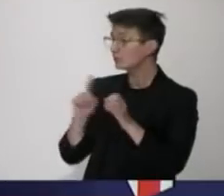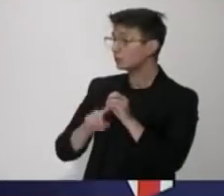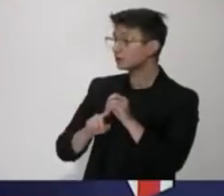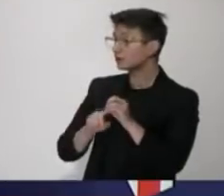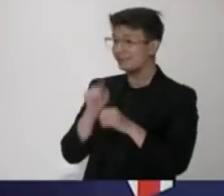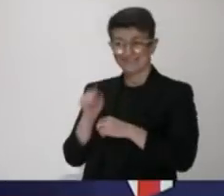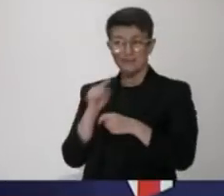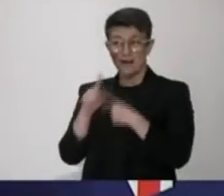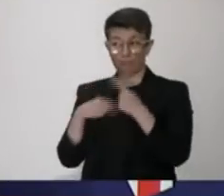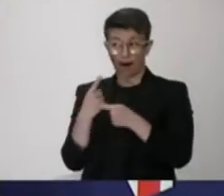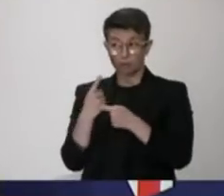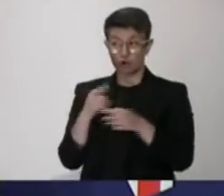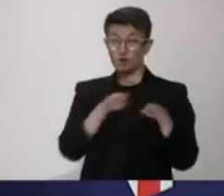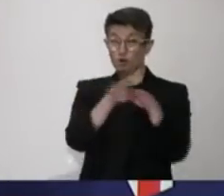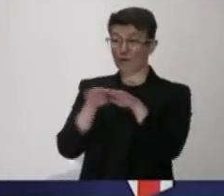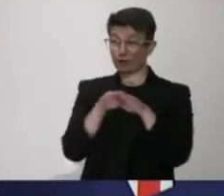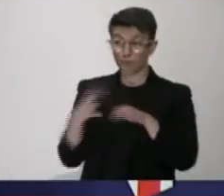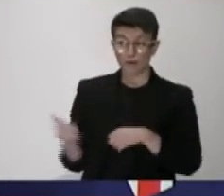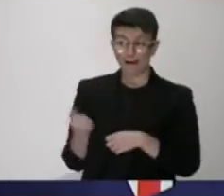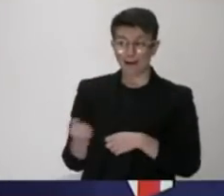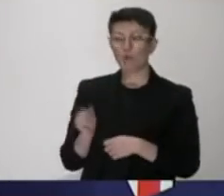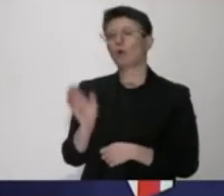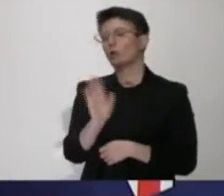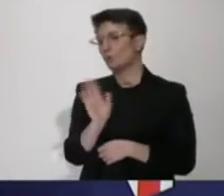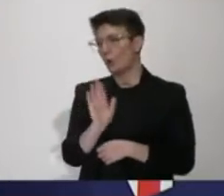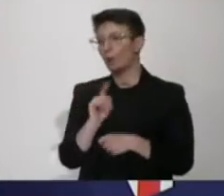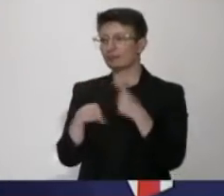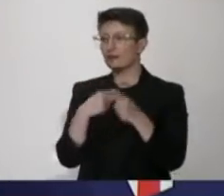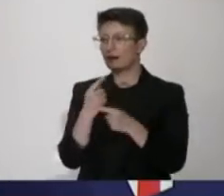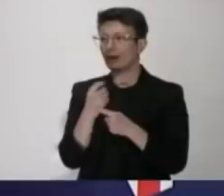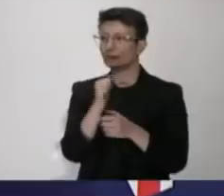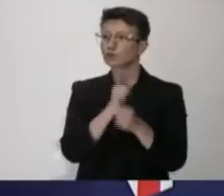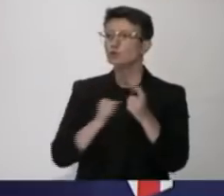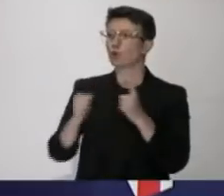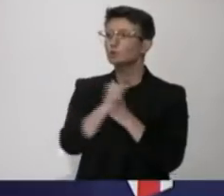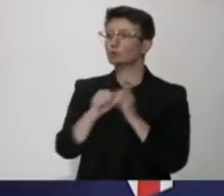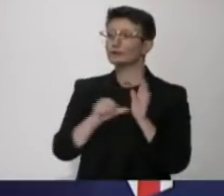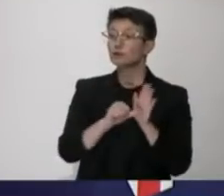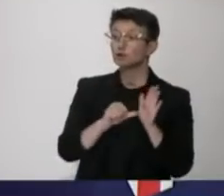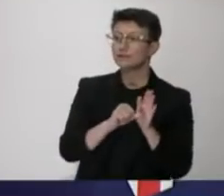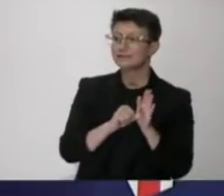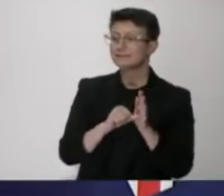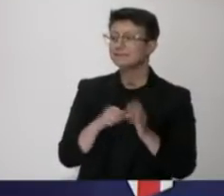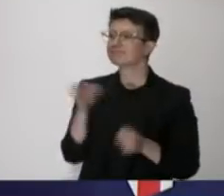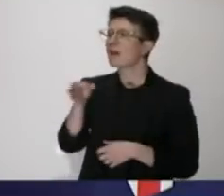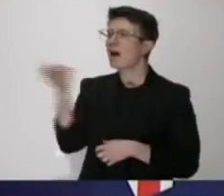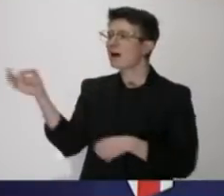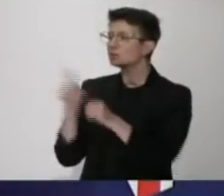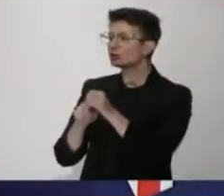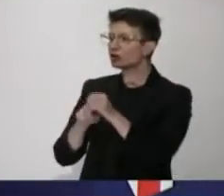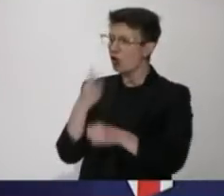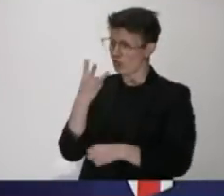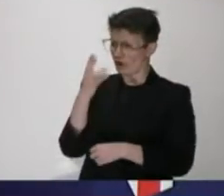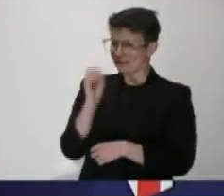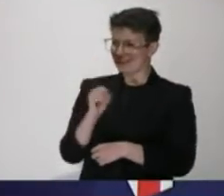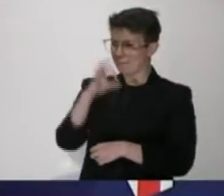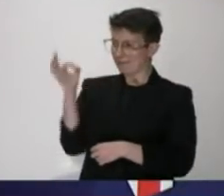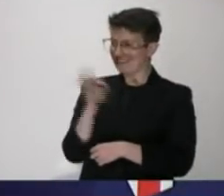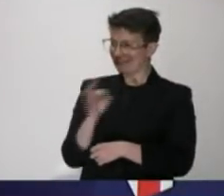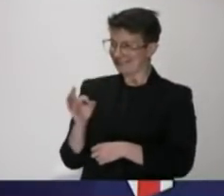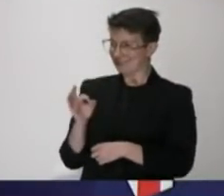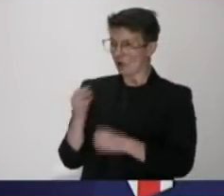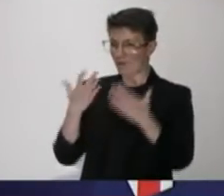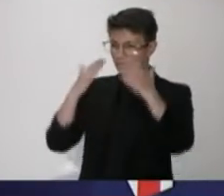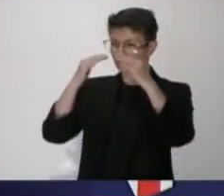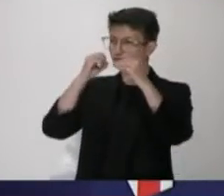insurance. 30%, was the 30% level too generous from the government? No, I think it was the right thing for the